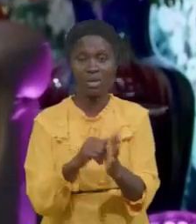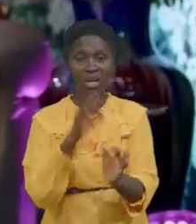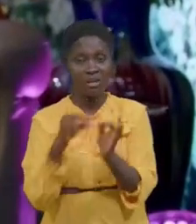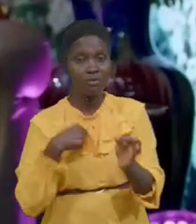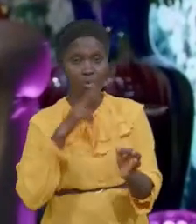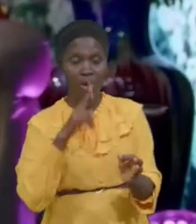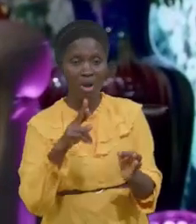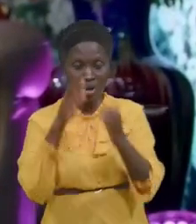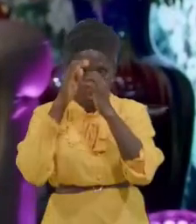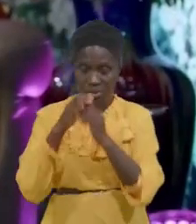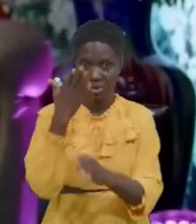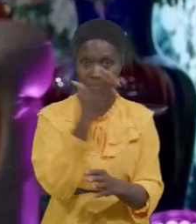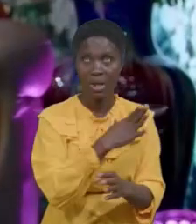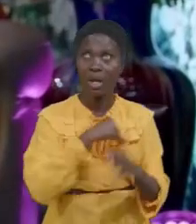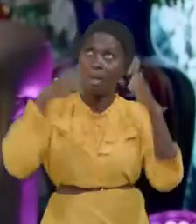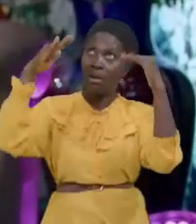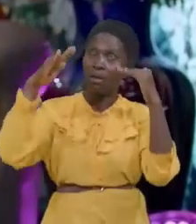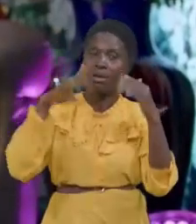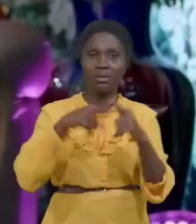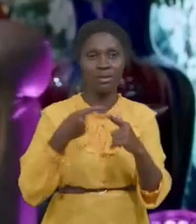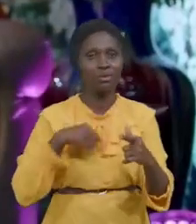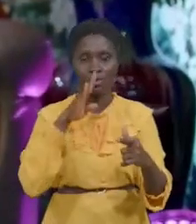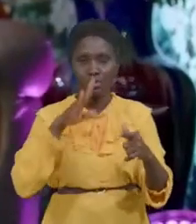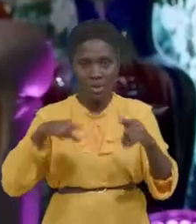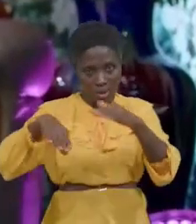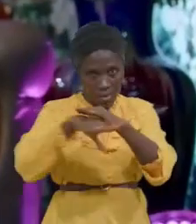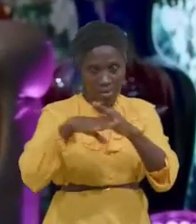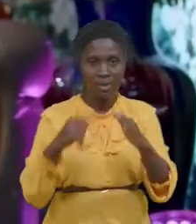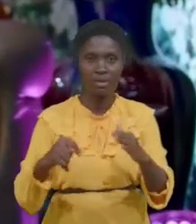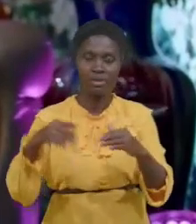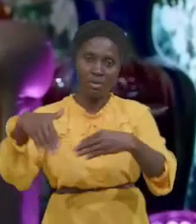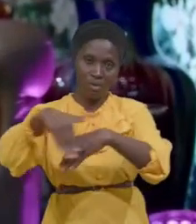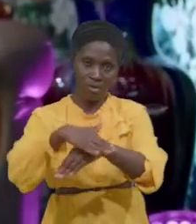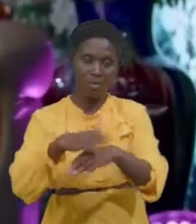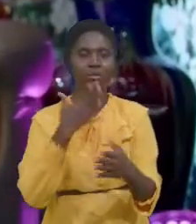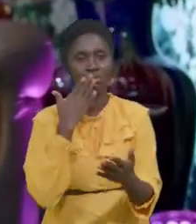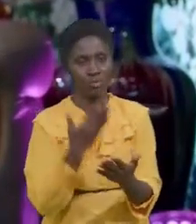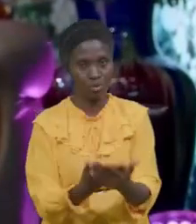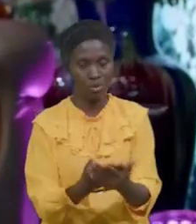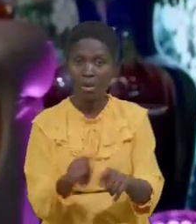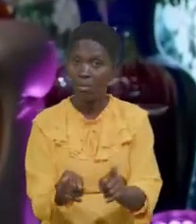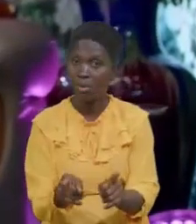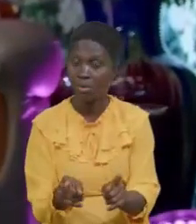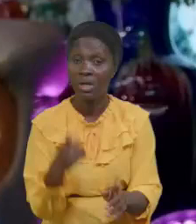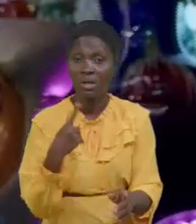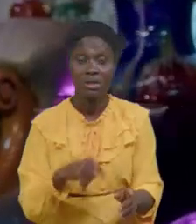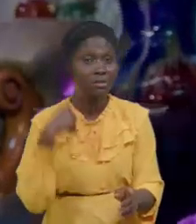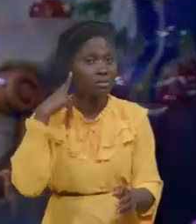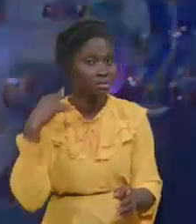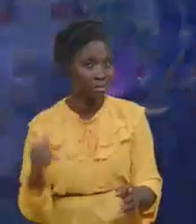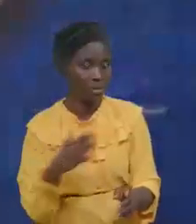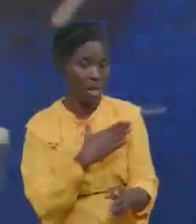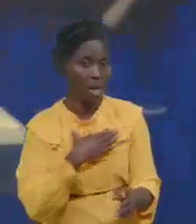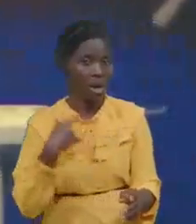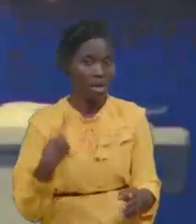it's raining, we'll be under shelter. That's good. But the silver and the